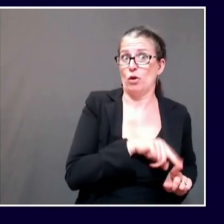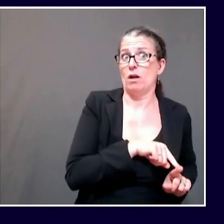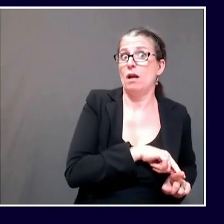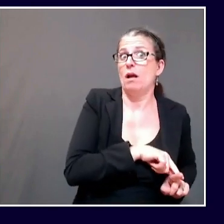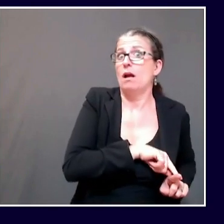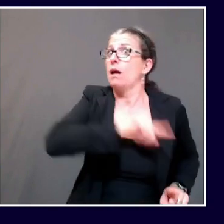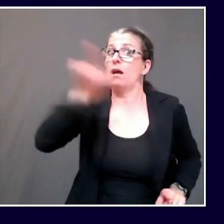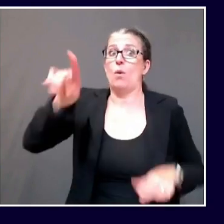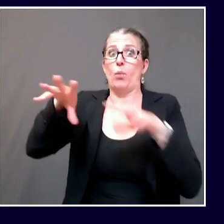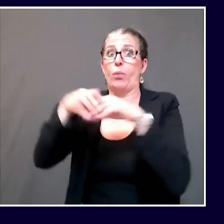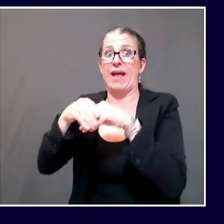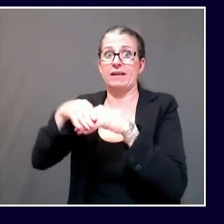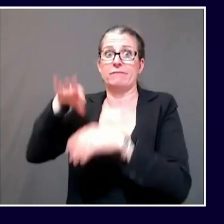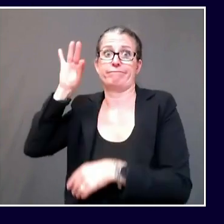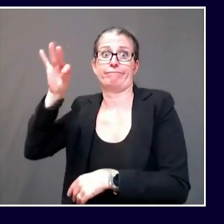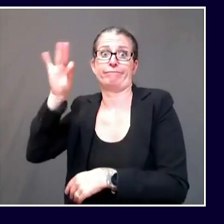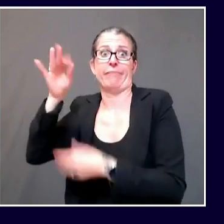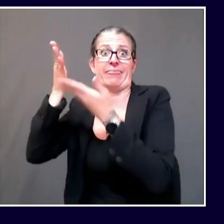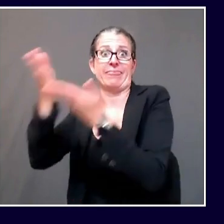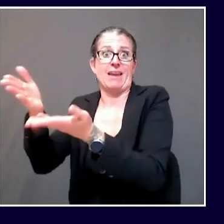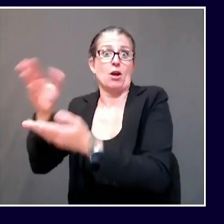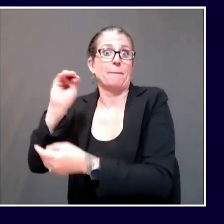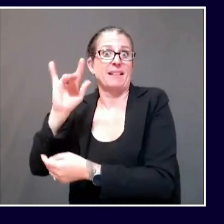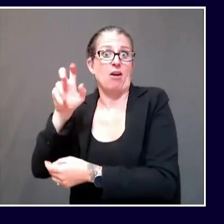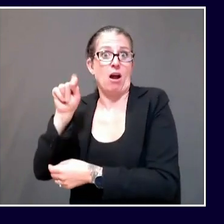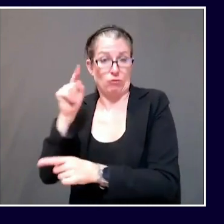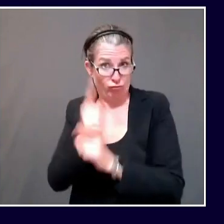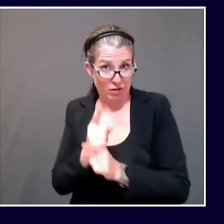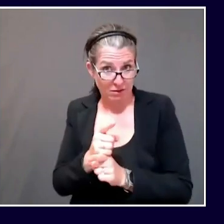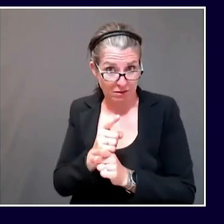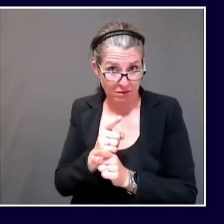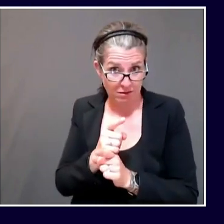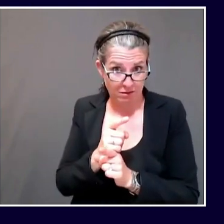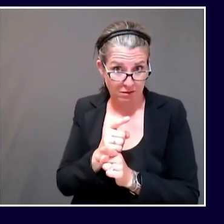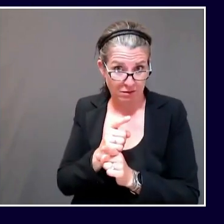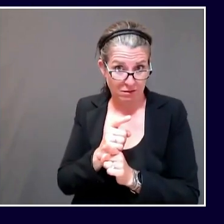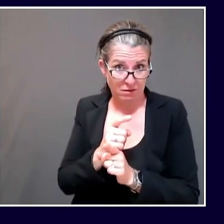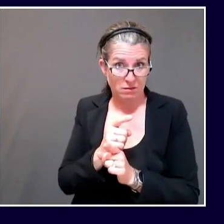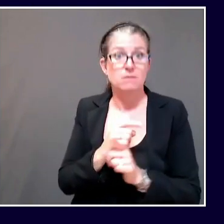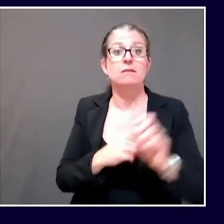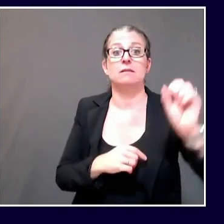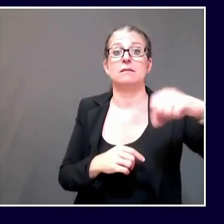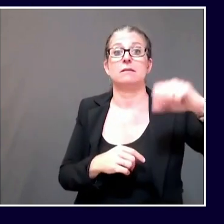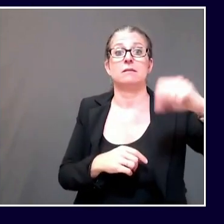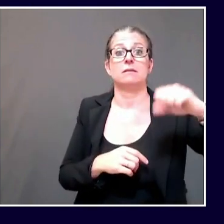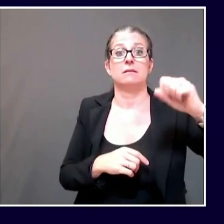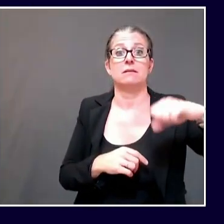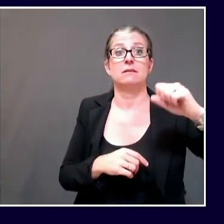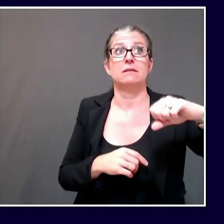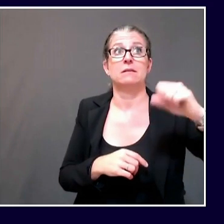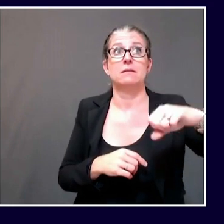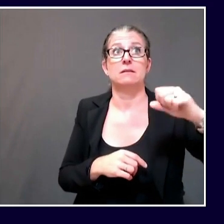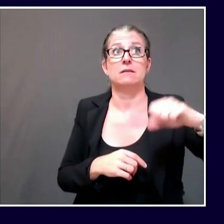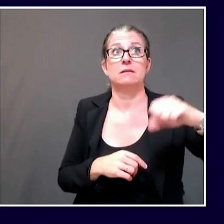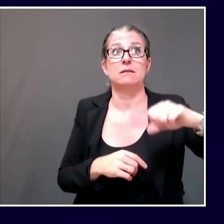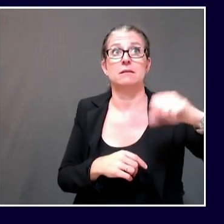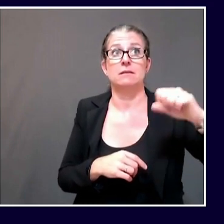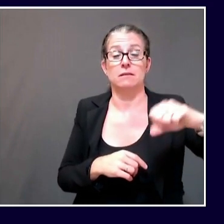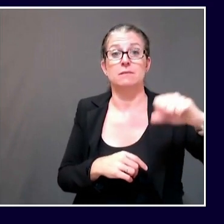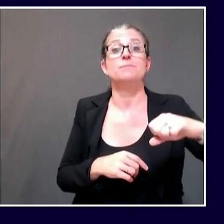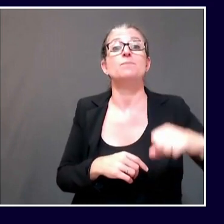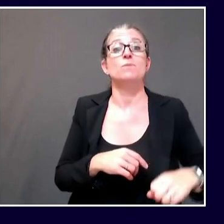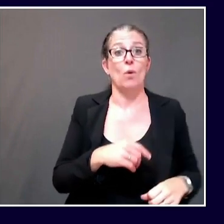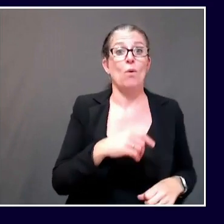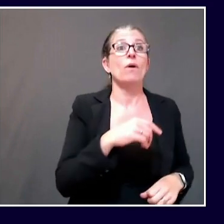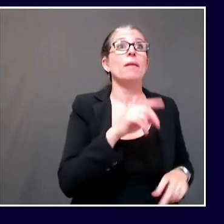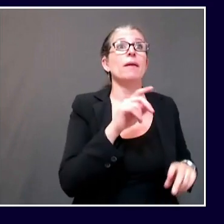showing symptoms. Whether they will ultimately test positive for COVID-19 is one of the things that our case investigators